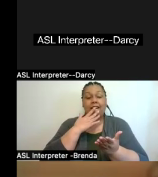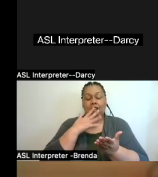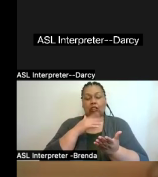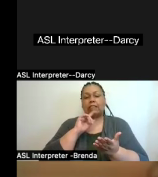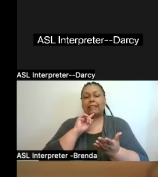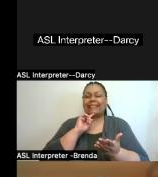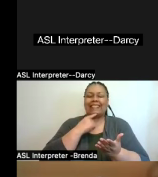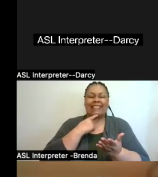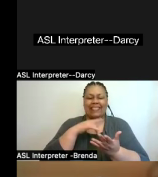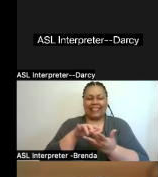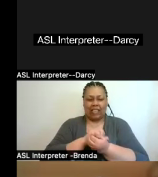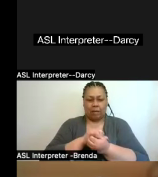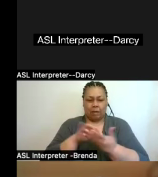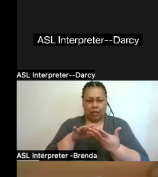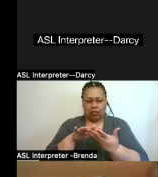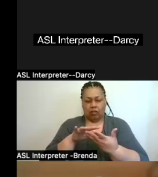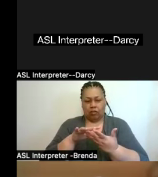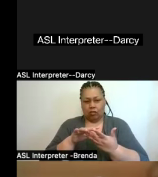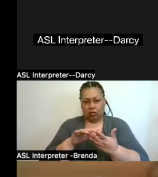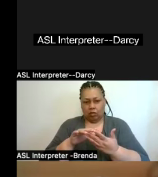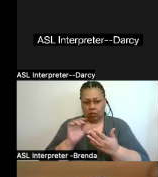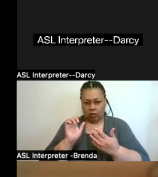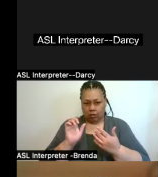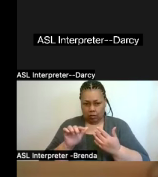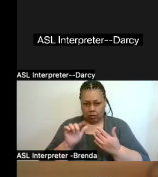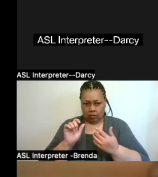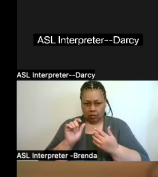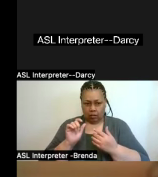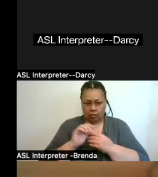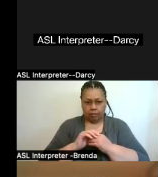damage. Push one button, Mark.